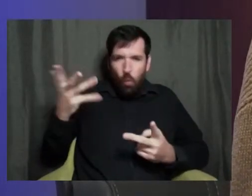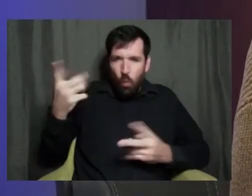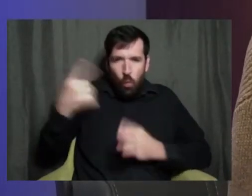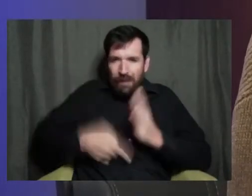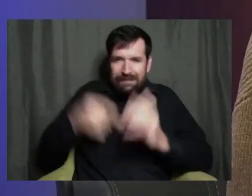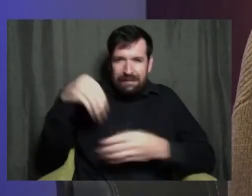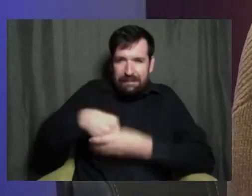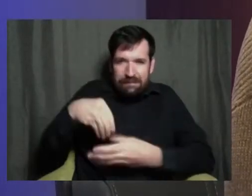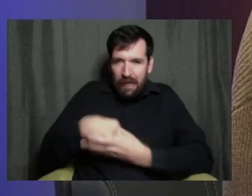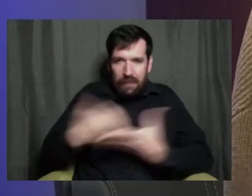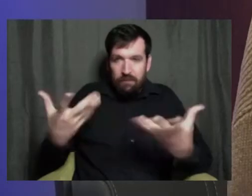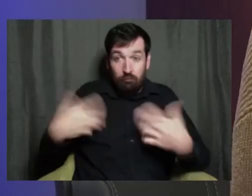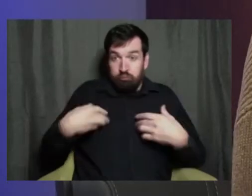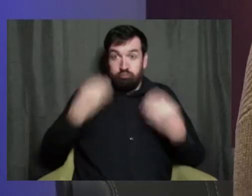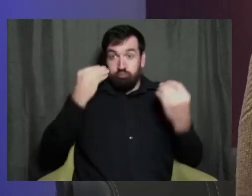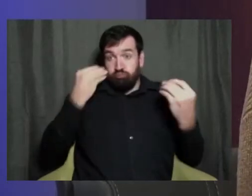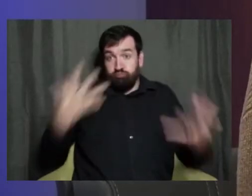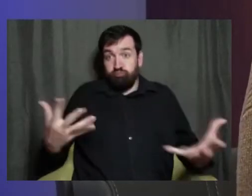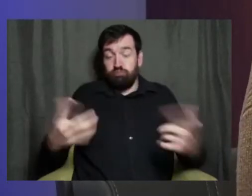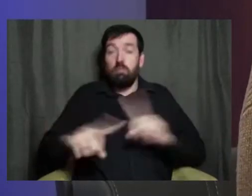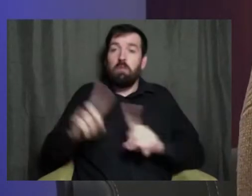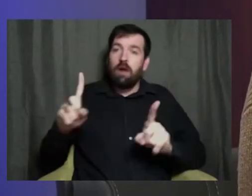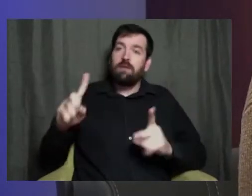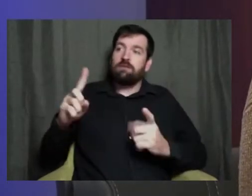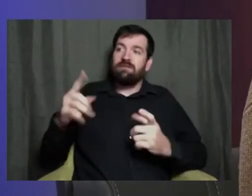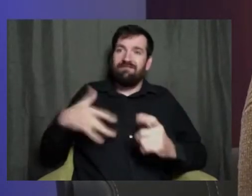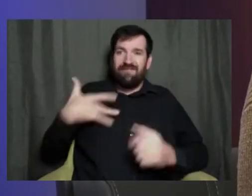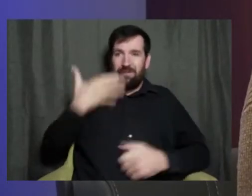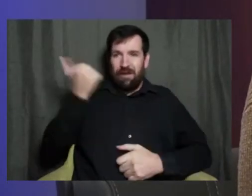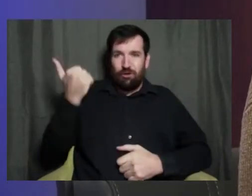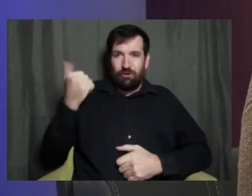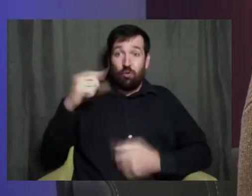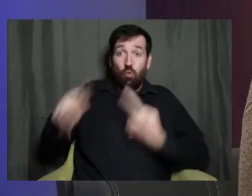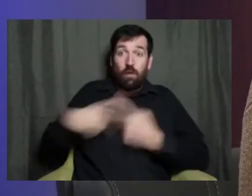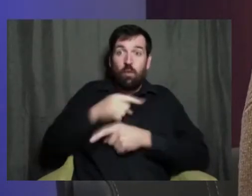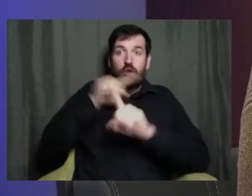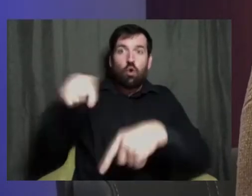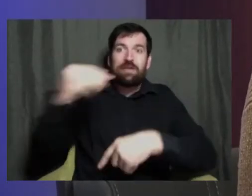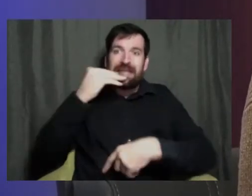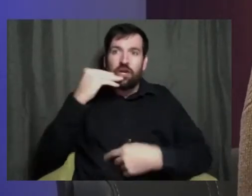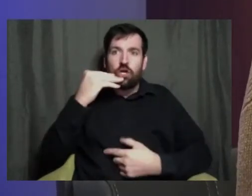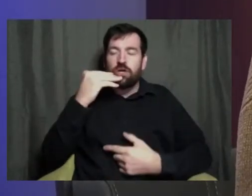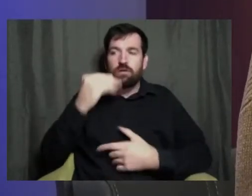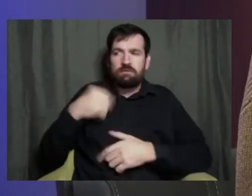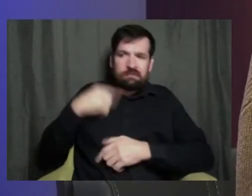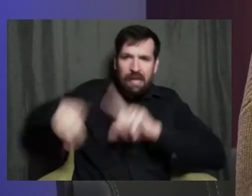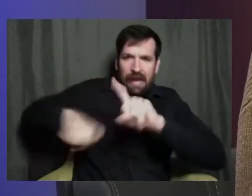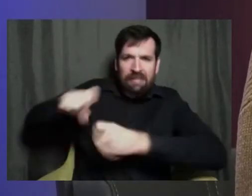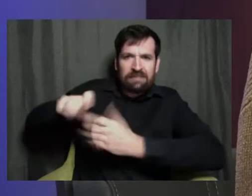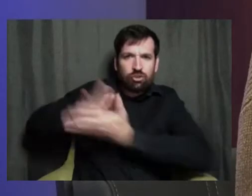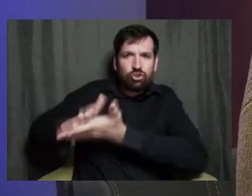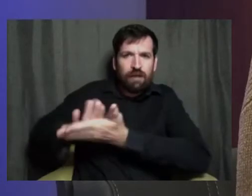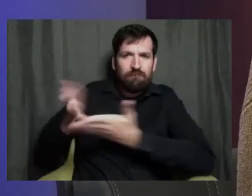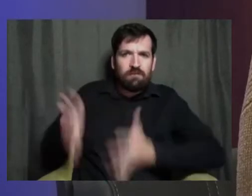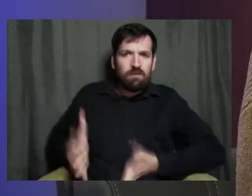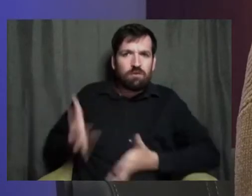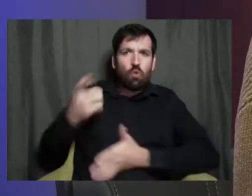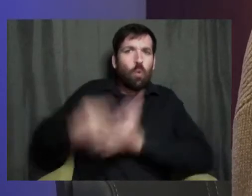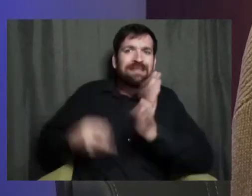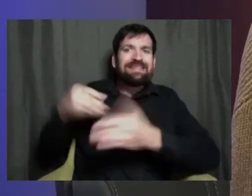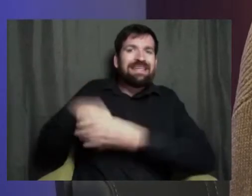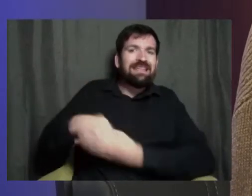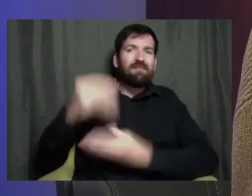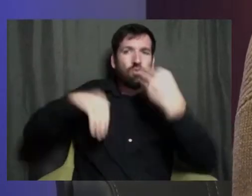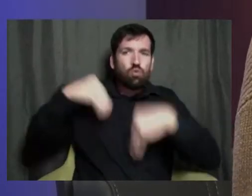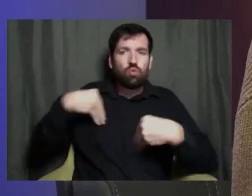feel better. When we go out to eat dinner, we don't question the chef over what they actually put in our food. Some of these things we just trust. And I think trusting science,